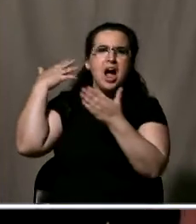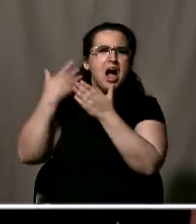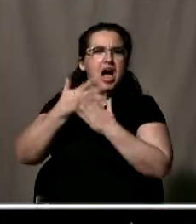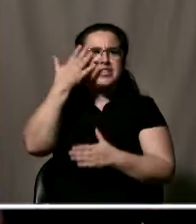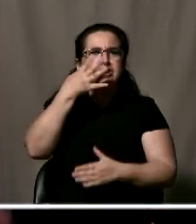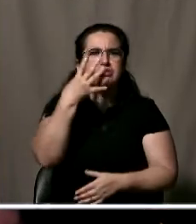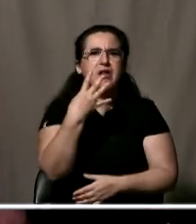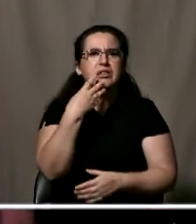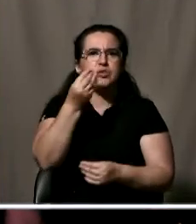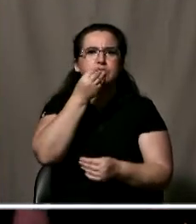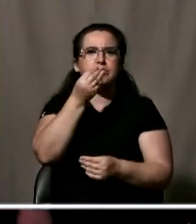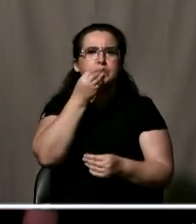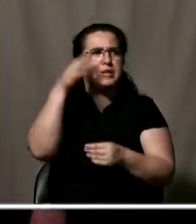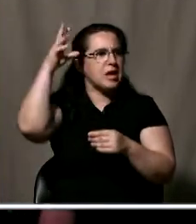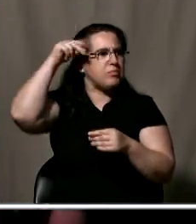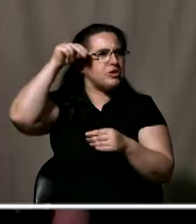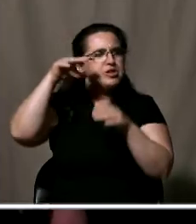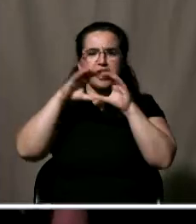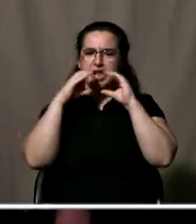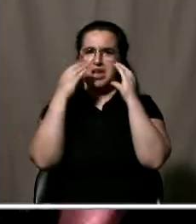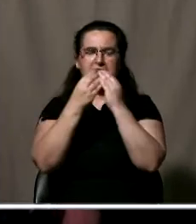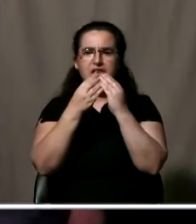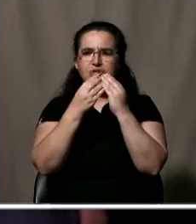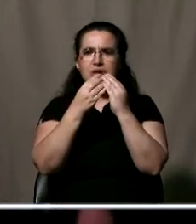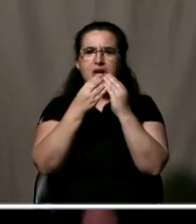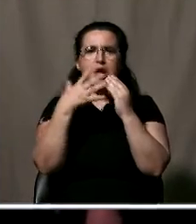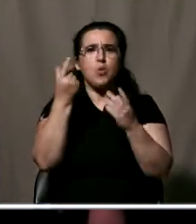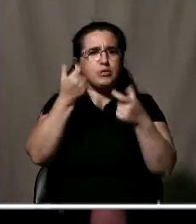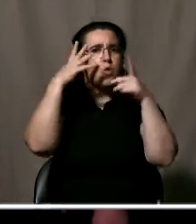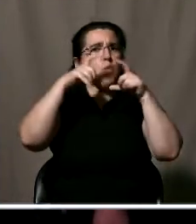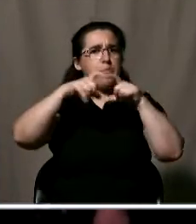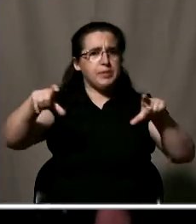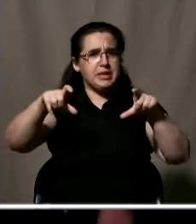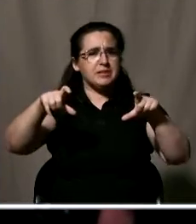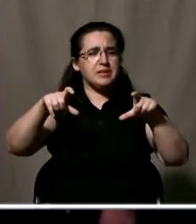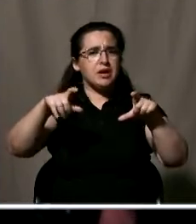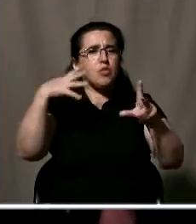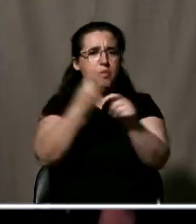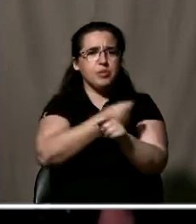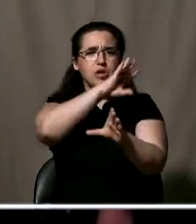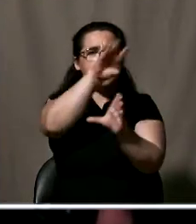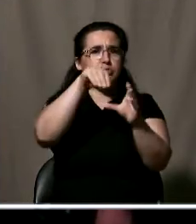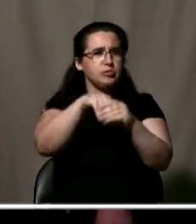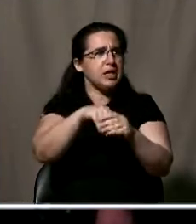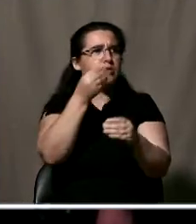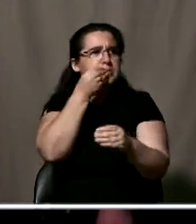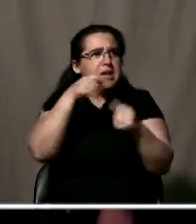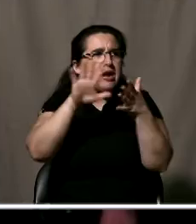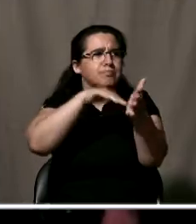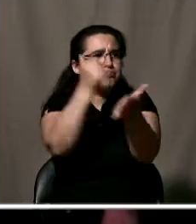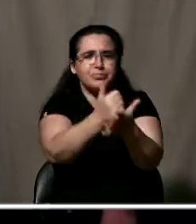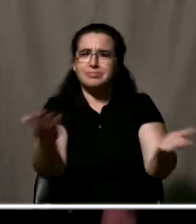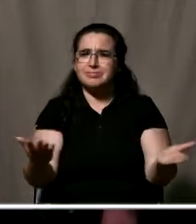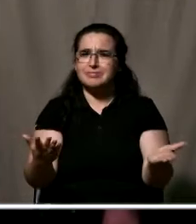à custa de bolachinhas e queijo. When he could have been dining in a banquet hall. Quando ele podia ter estado a comer numa sala de banquetes. Now you laugh